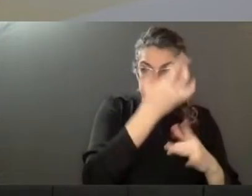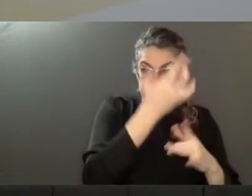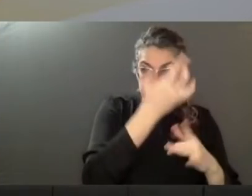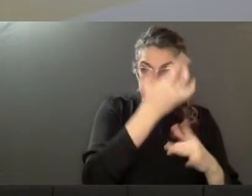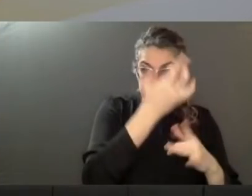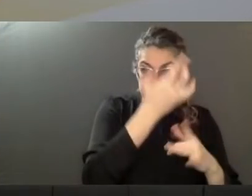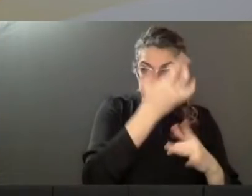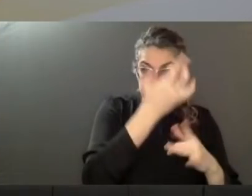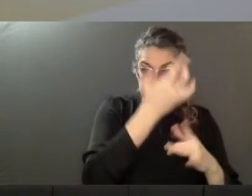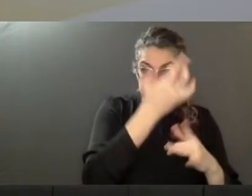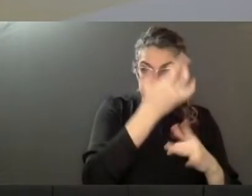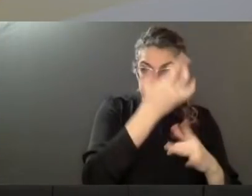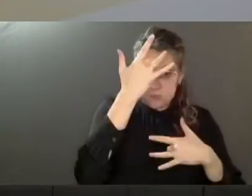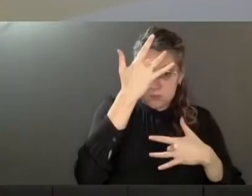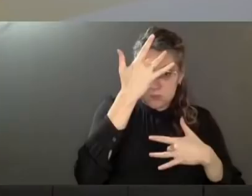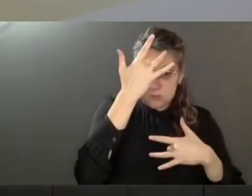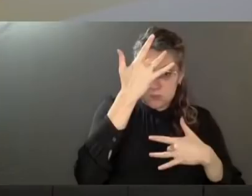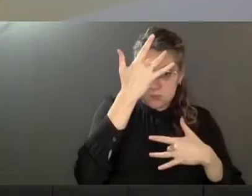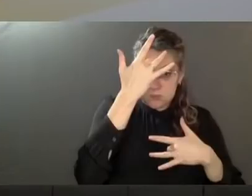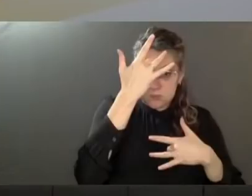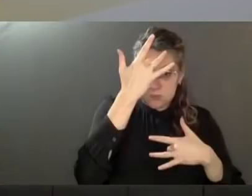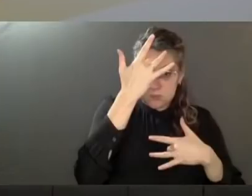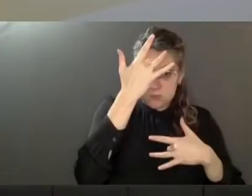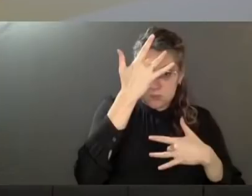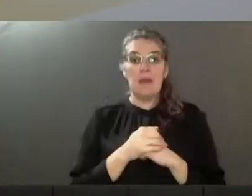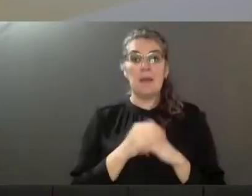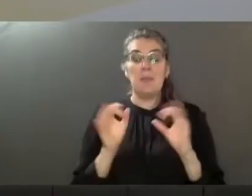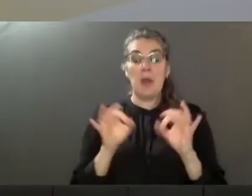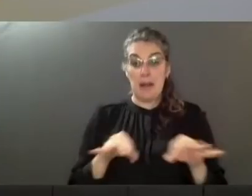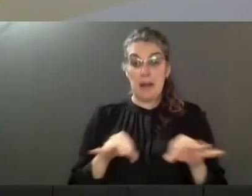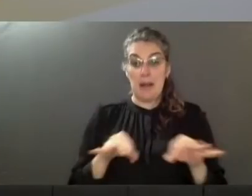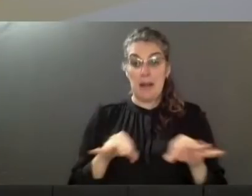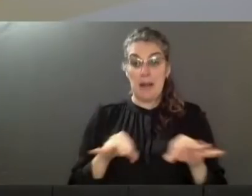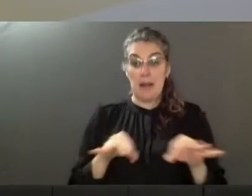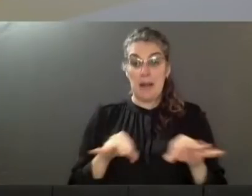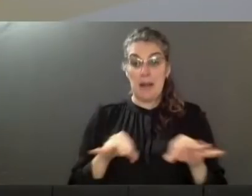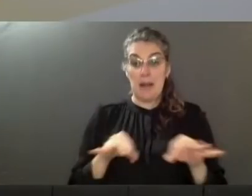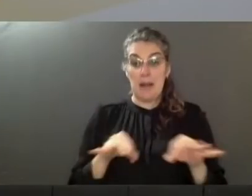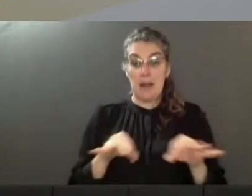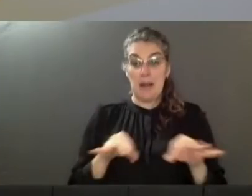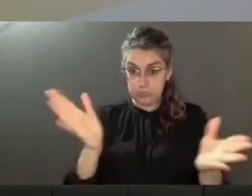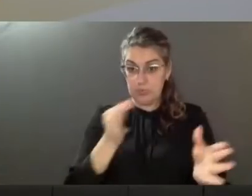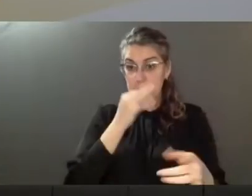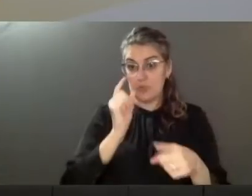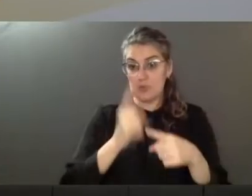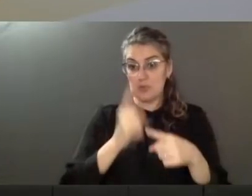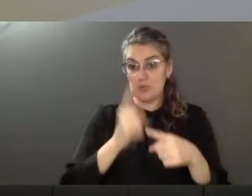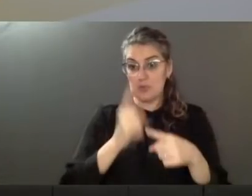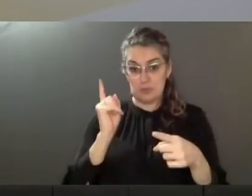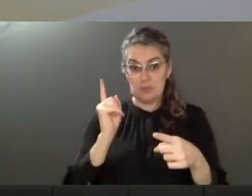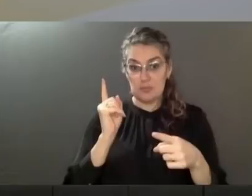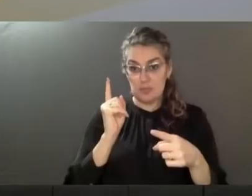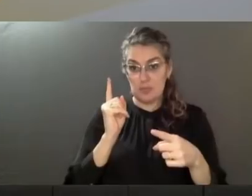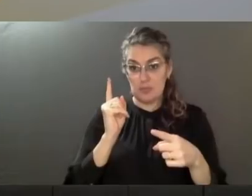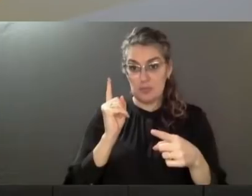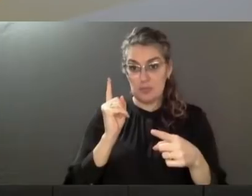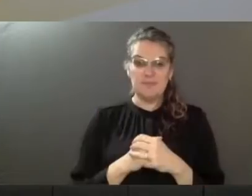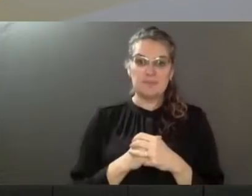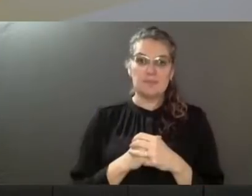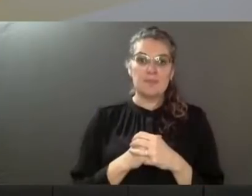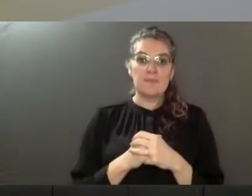having them go out as quickly as possible, and particularly important if there are public